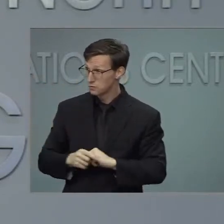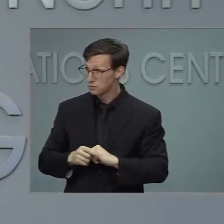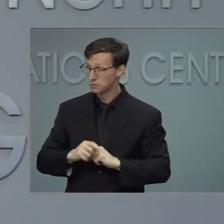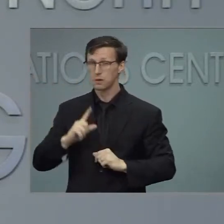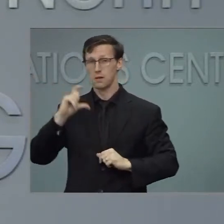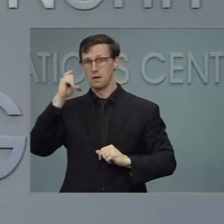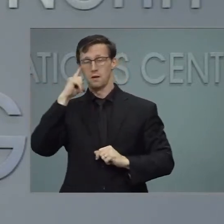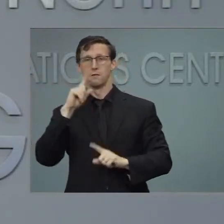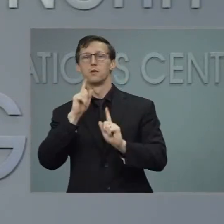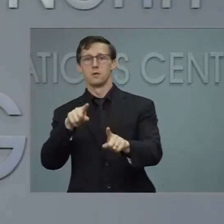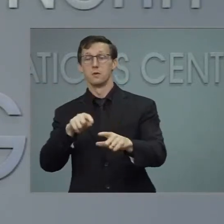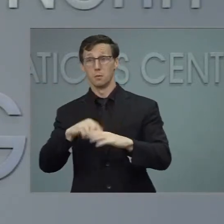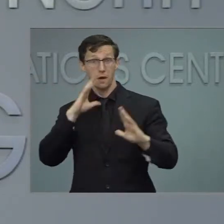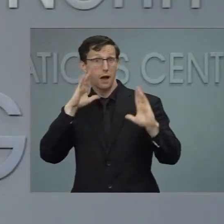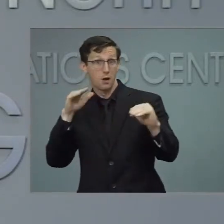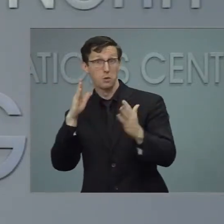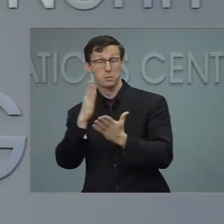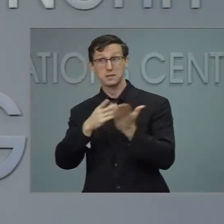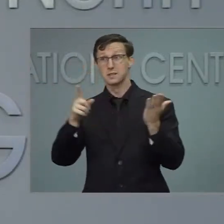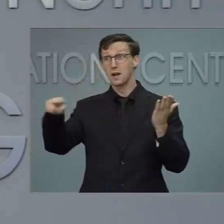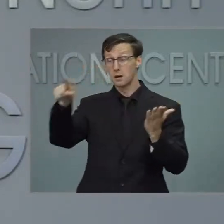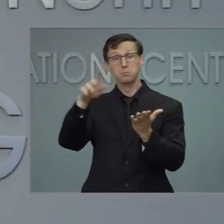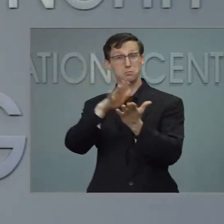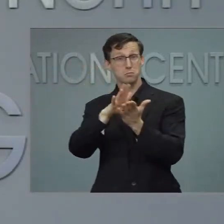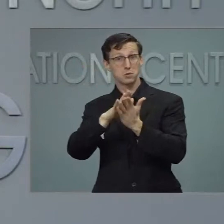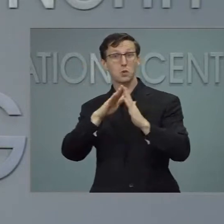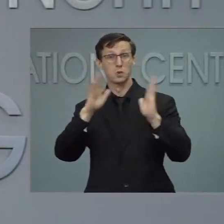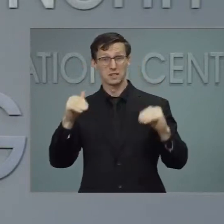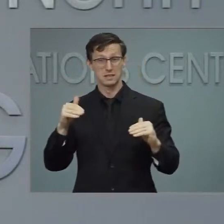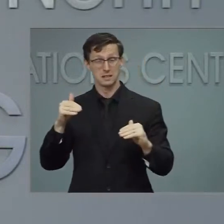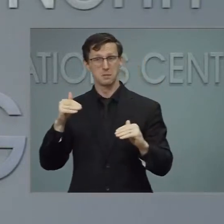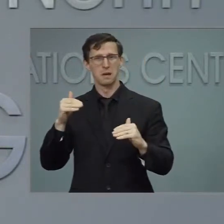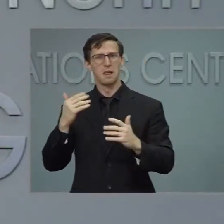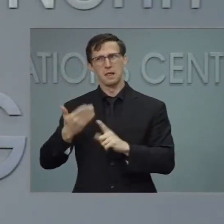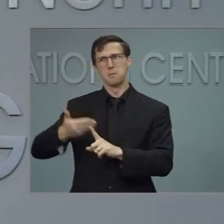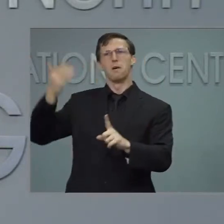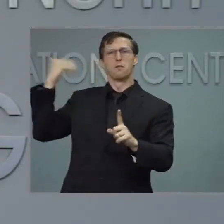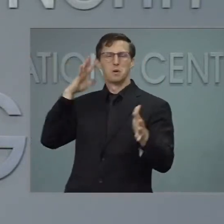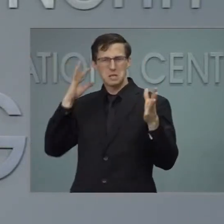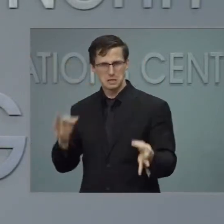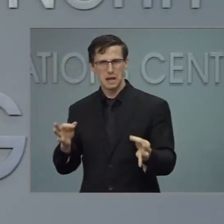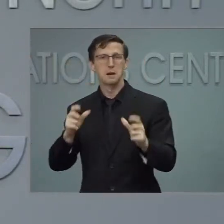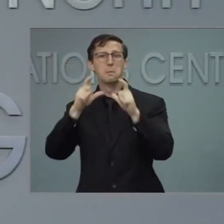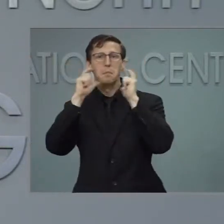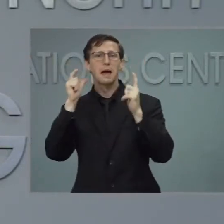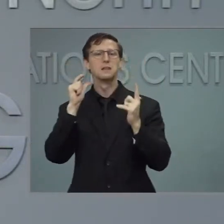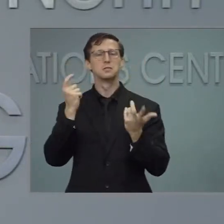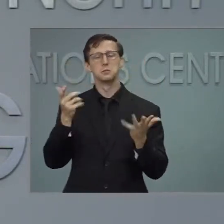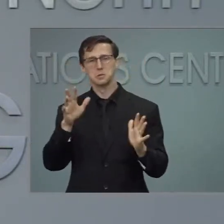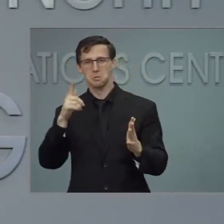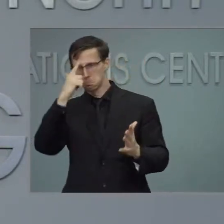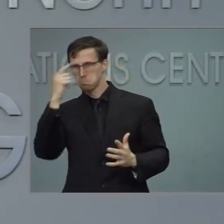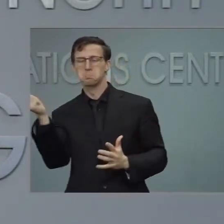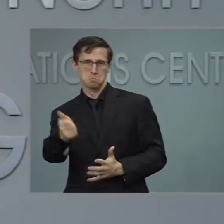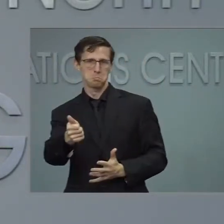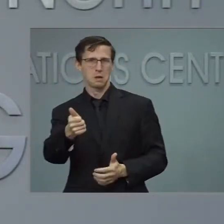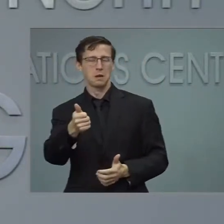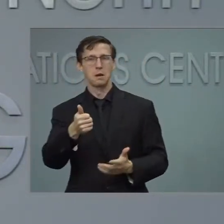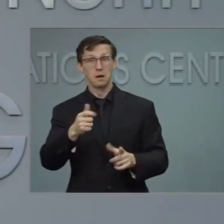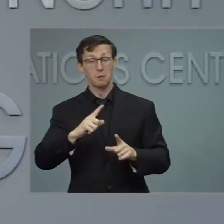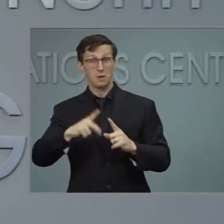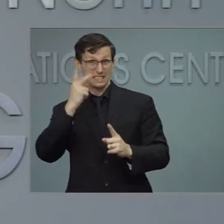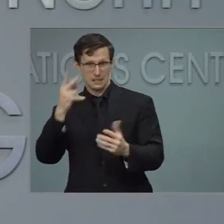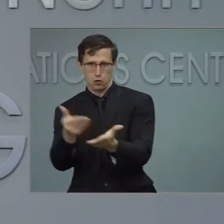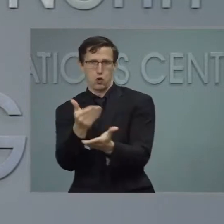the stand that they're going to have mask optional will look at this data that is coming down,